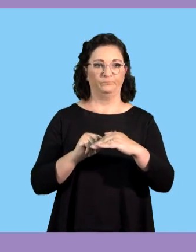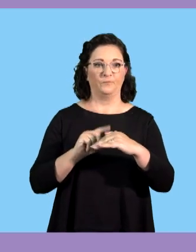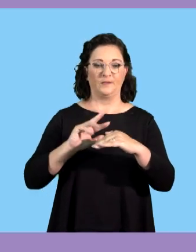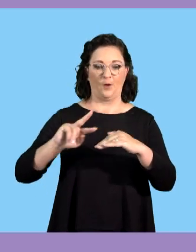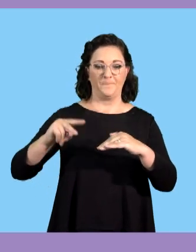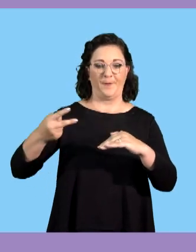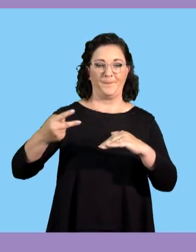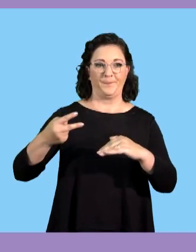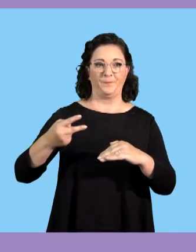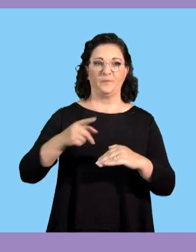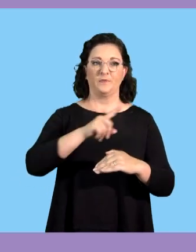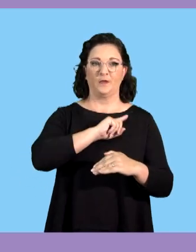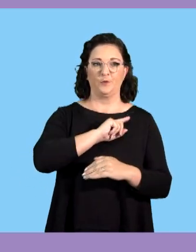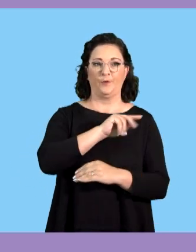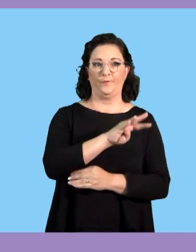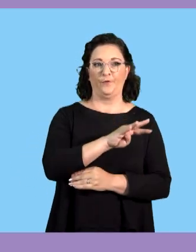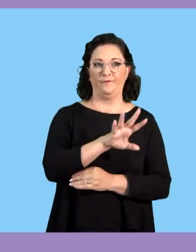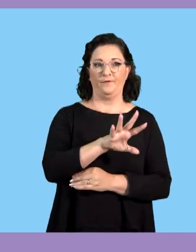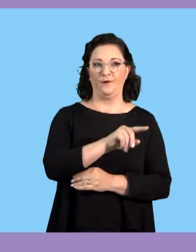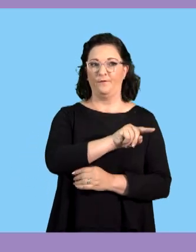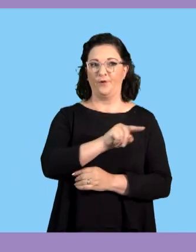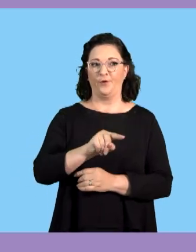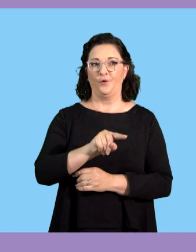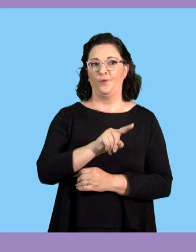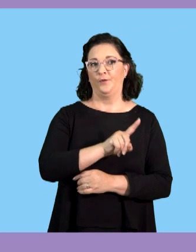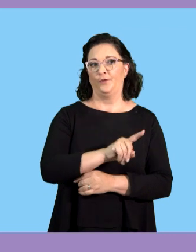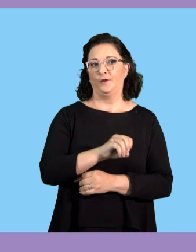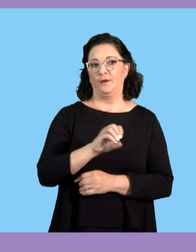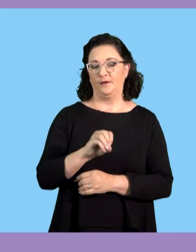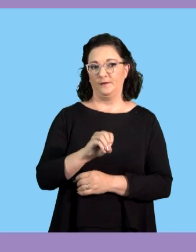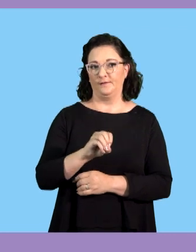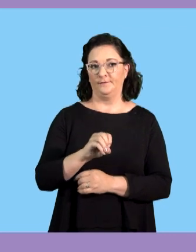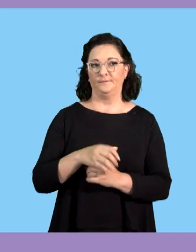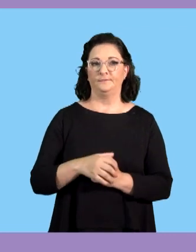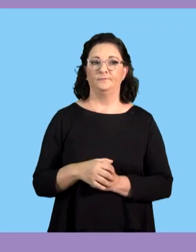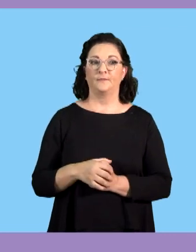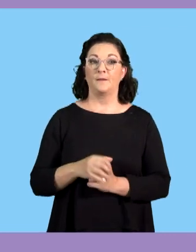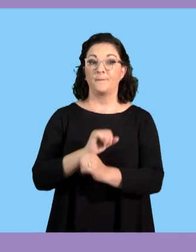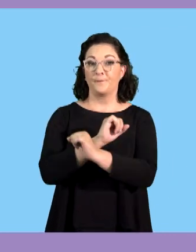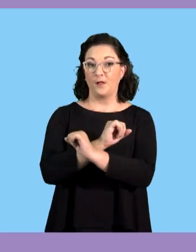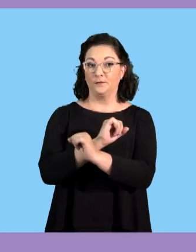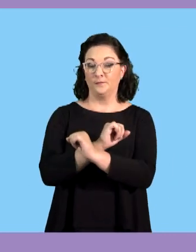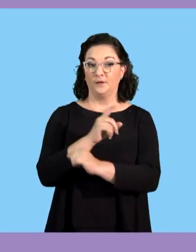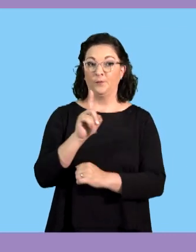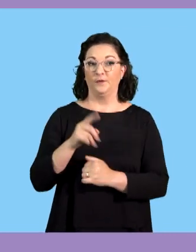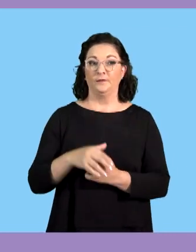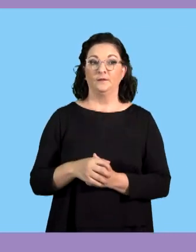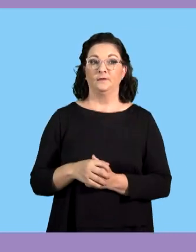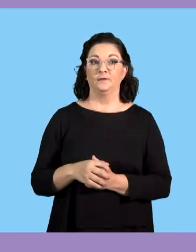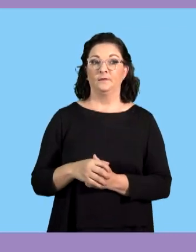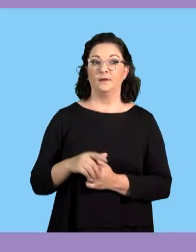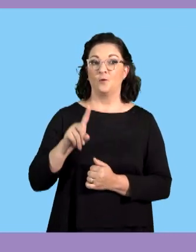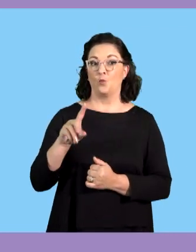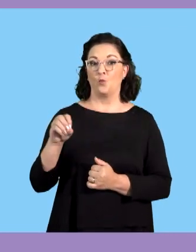introduce tip and times. So this would be equals to 45 hundredths multiplied